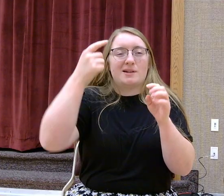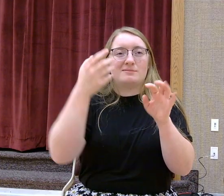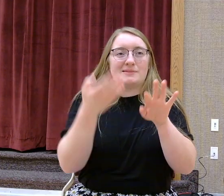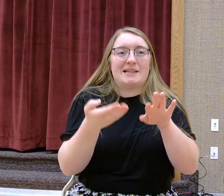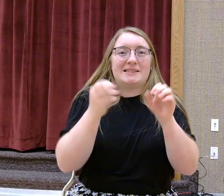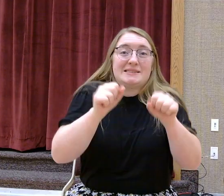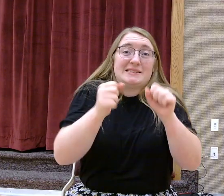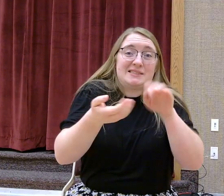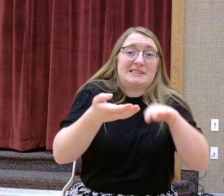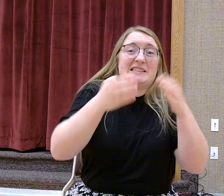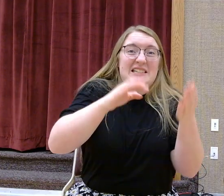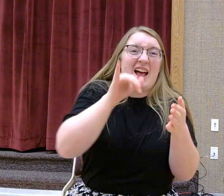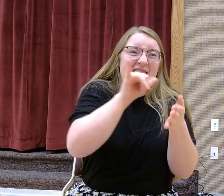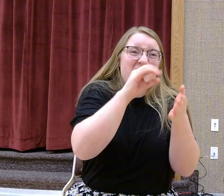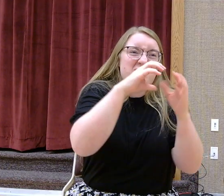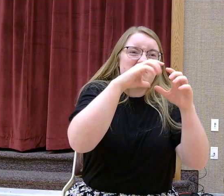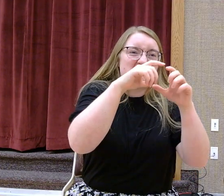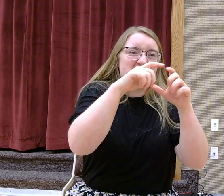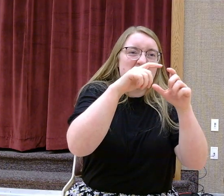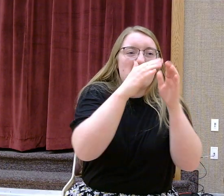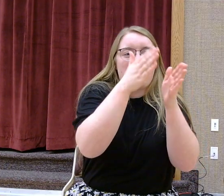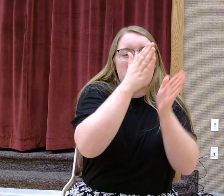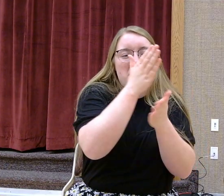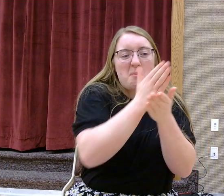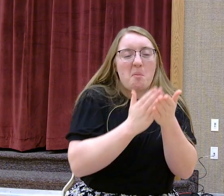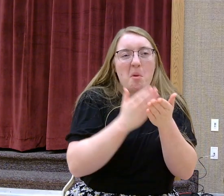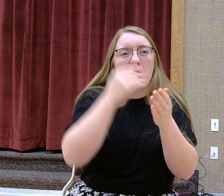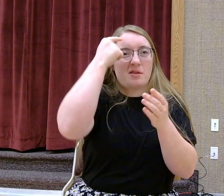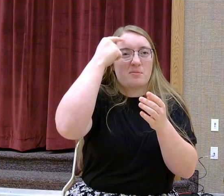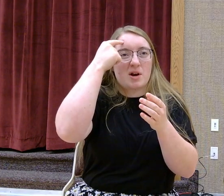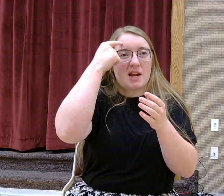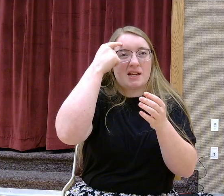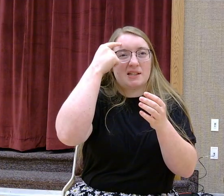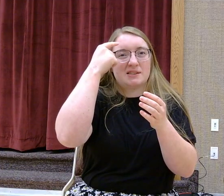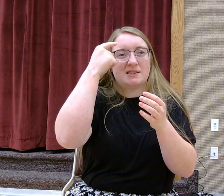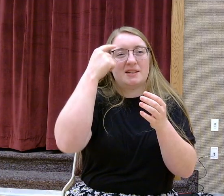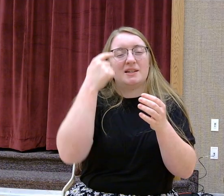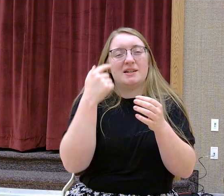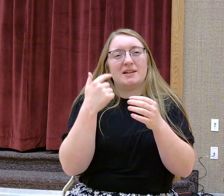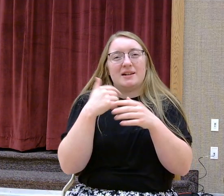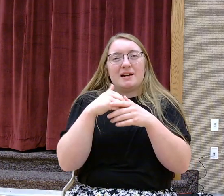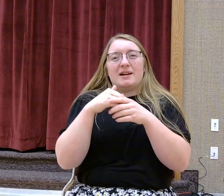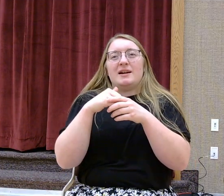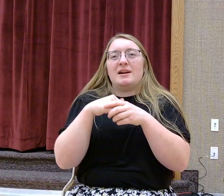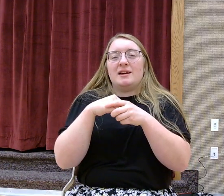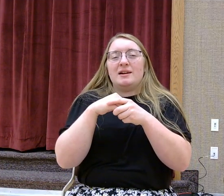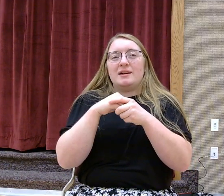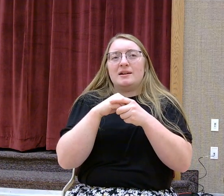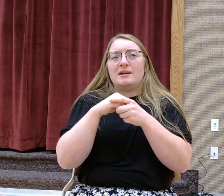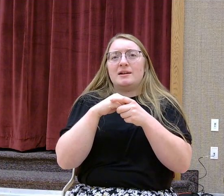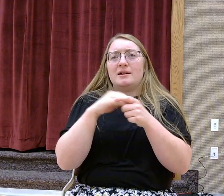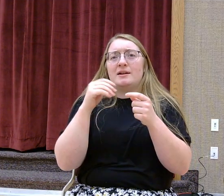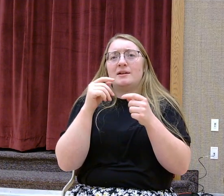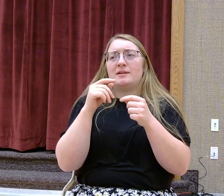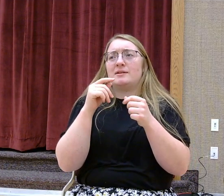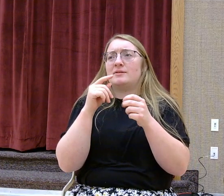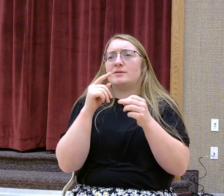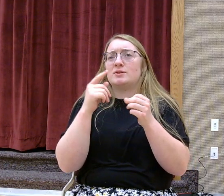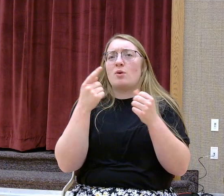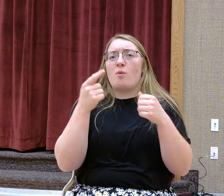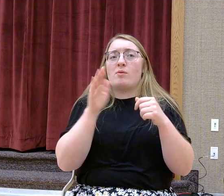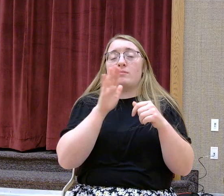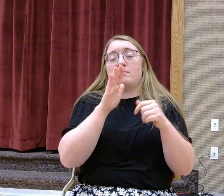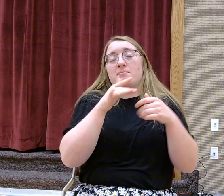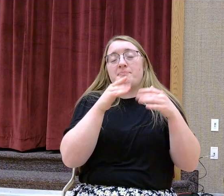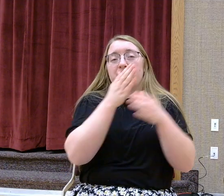better. So atrial fibrillation can raise your risk. There's what's called a PFO, or you have like a patent foraminal ovale. It's a part of your heart